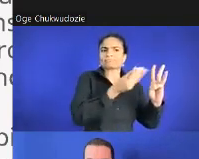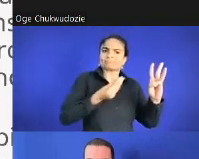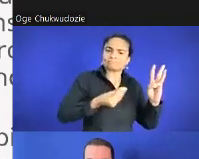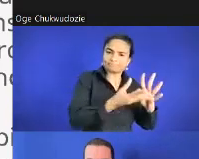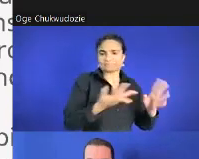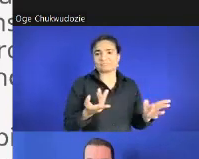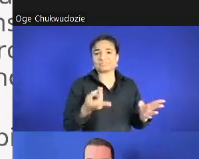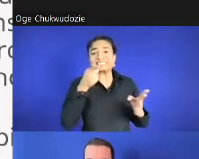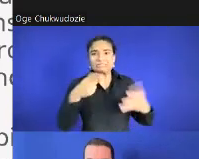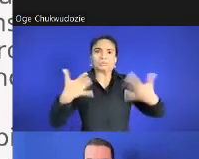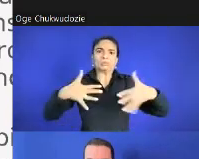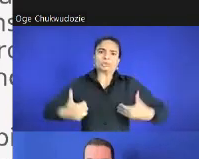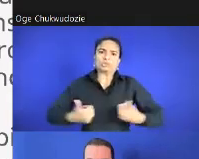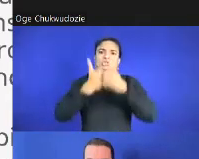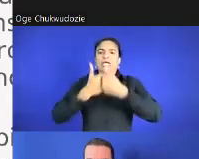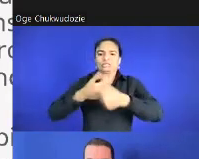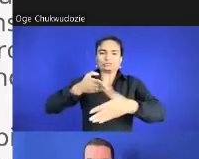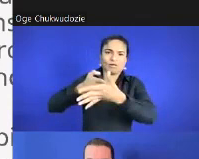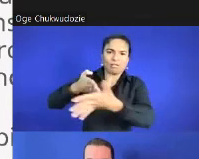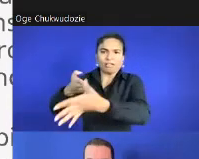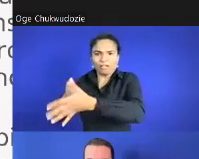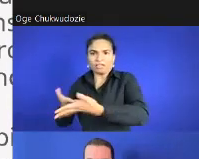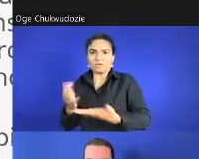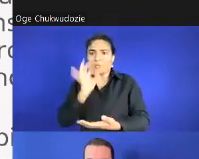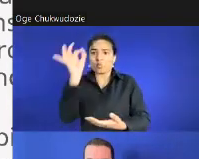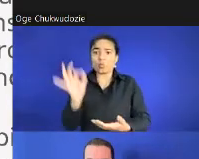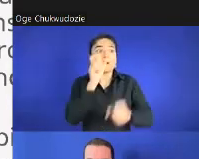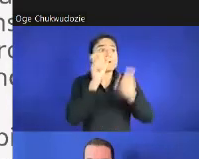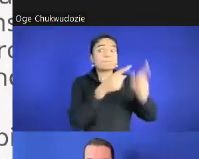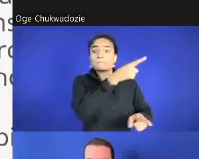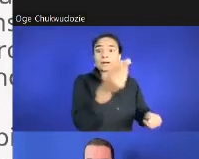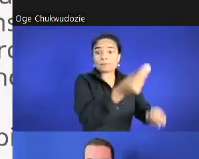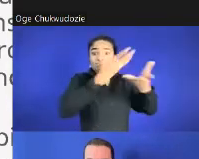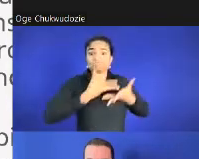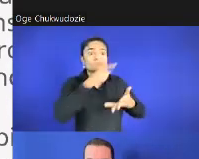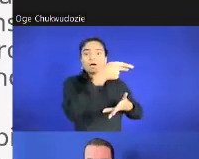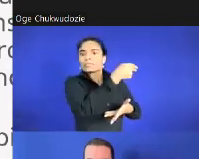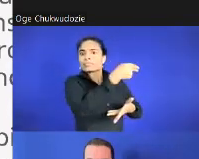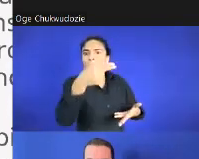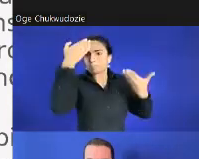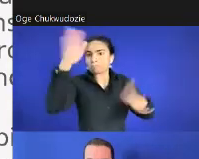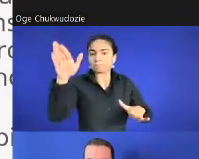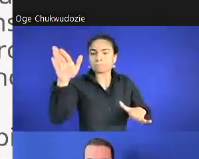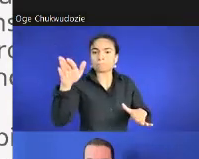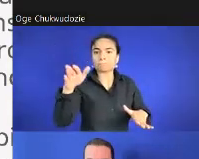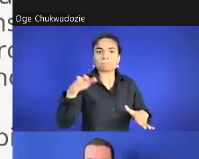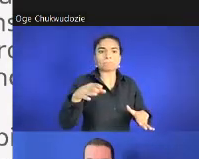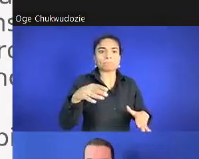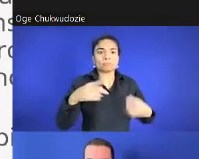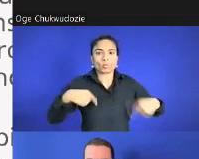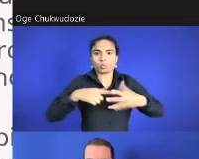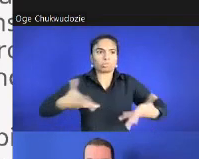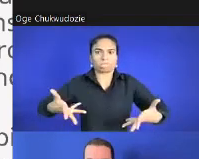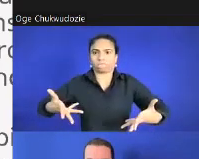to. In that case, we can get back to the community and tell them